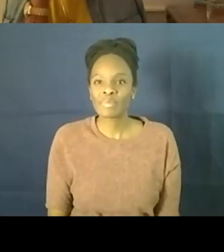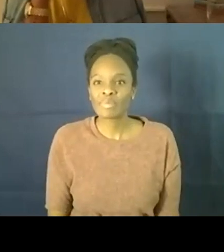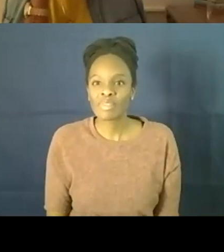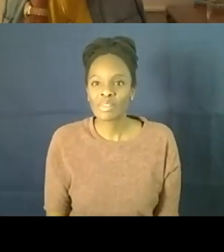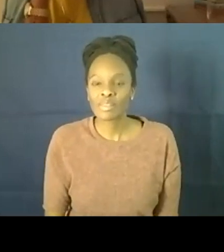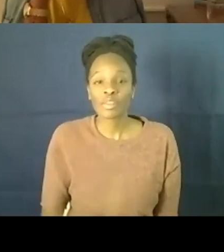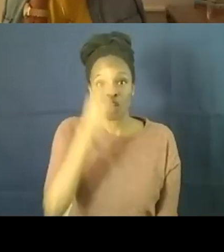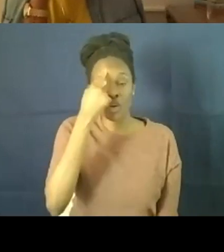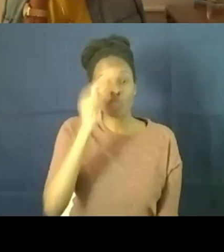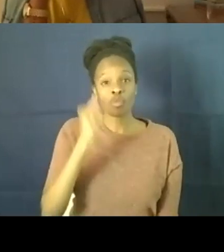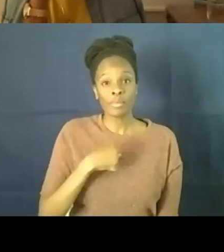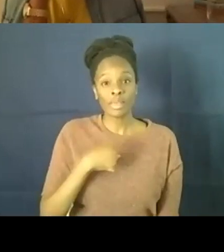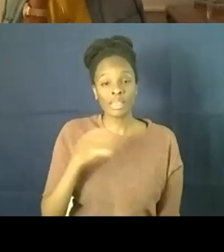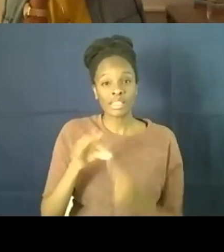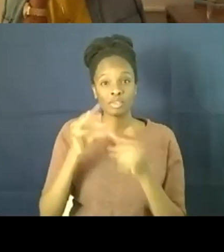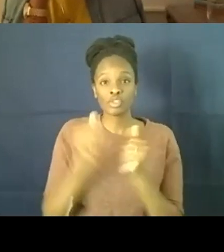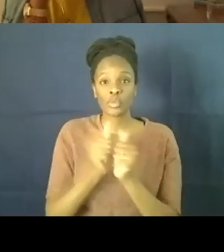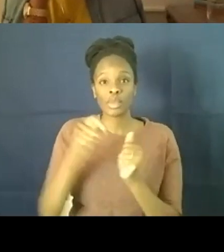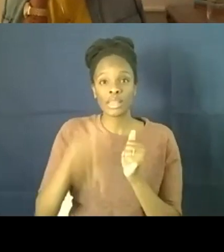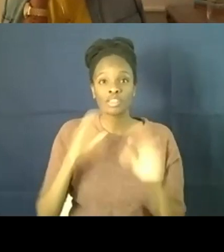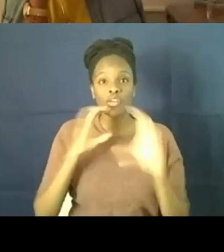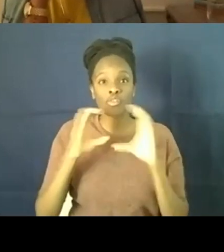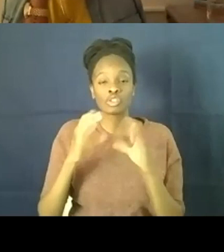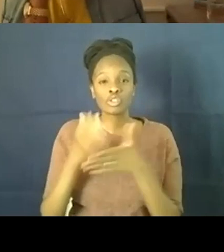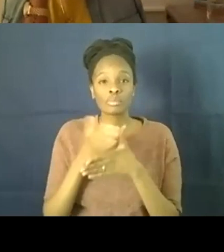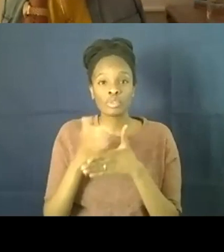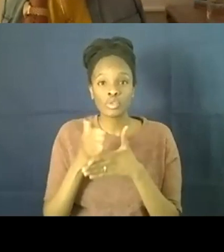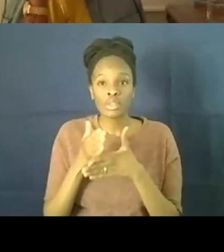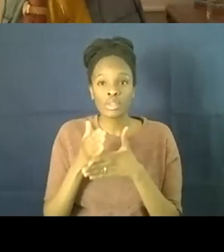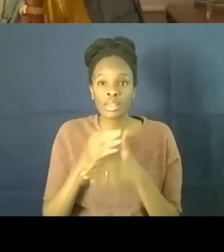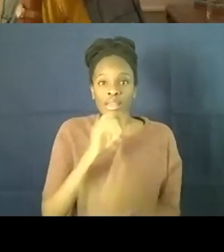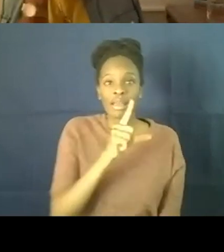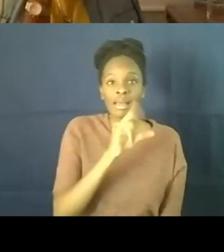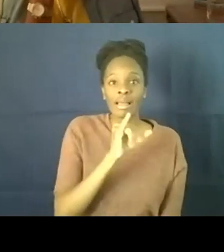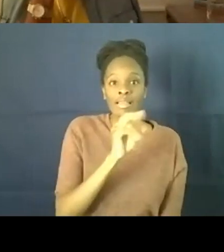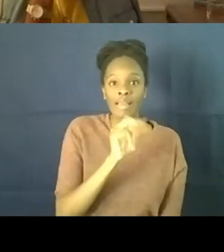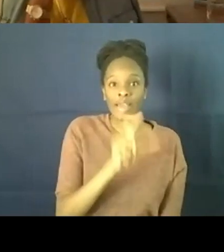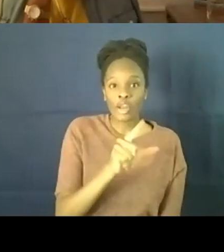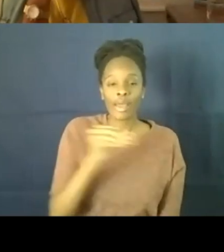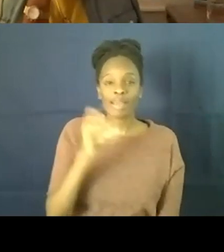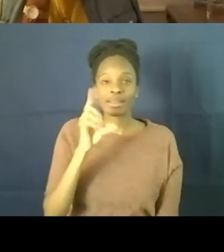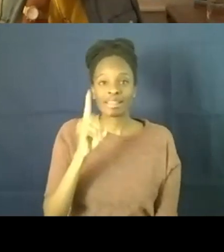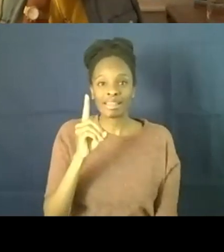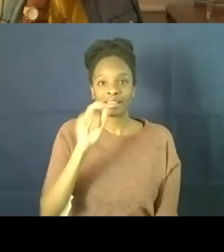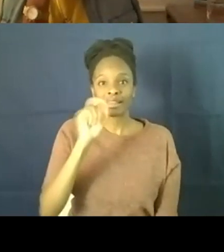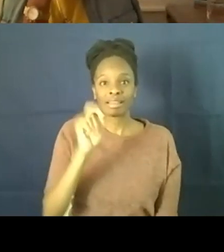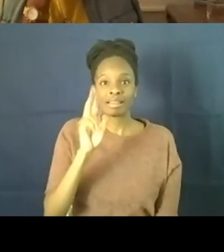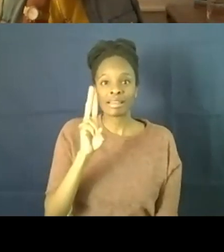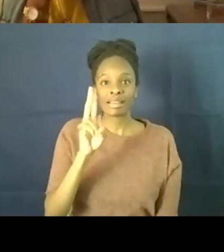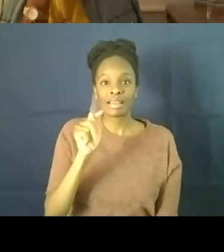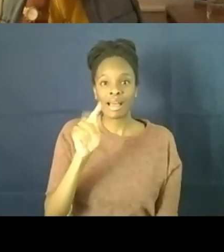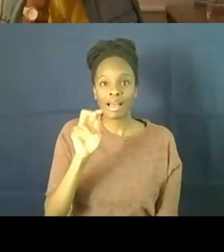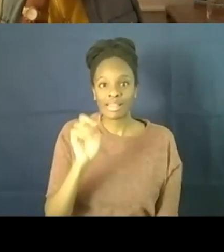For me, it's everything, and especially with this conversation between like, you know, Lionel and Deontay, and like I feel like historically,